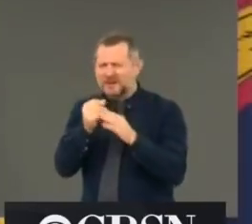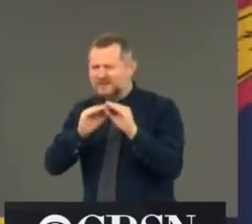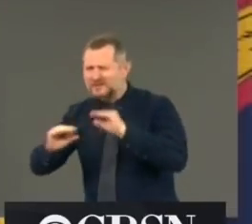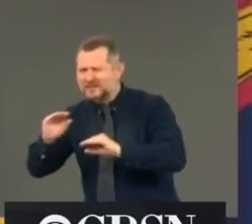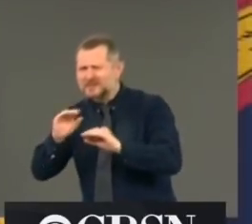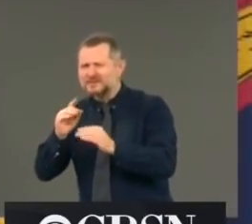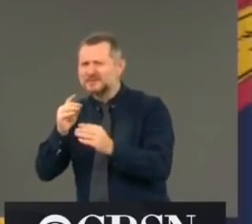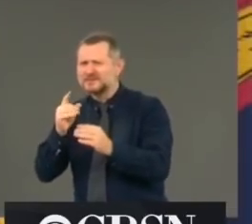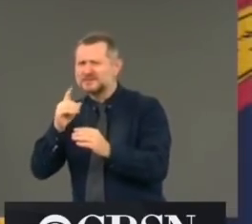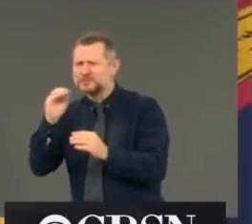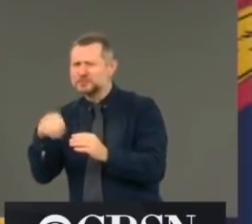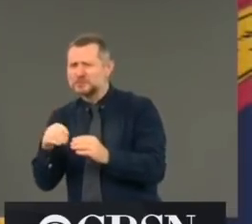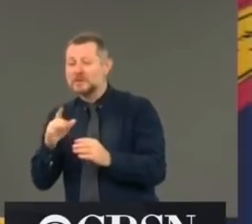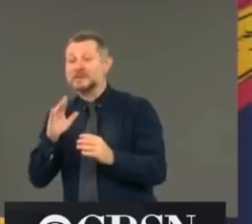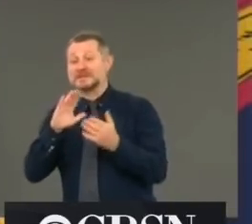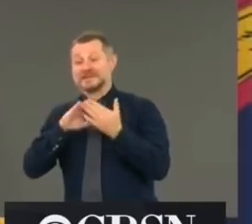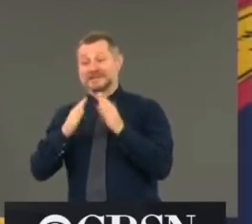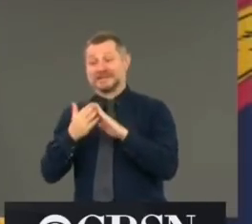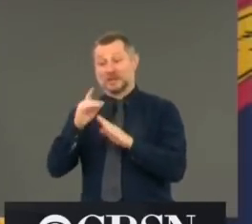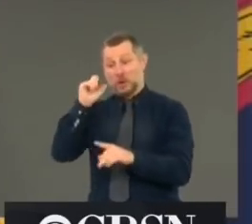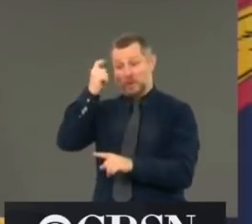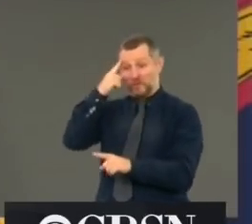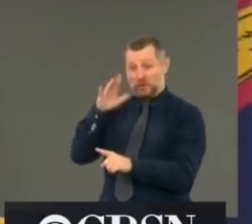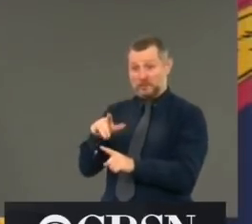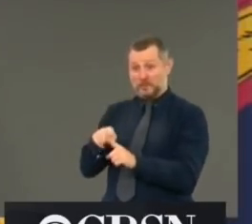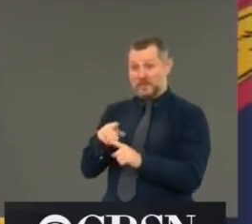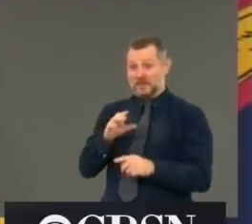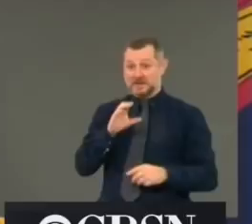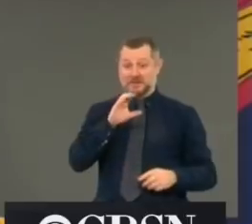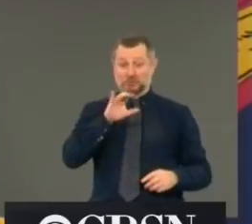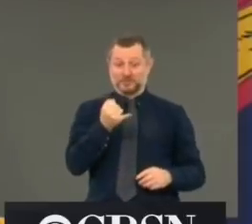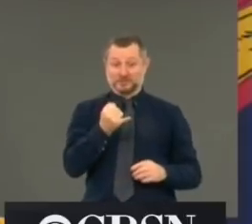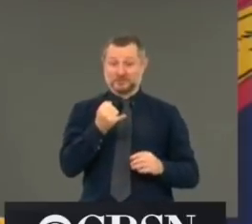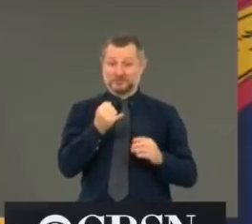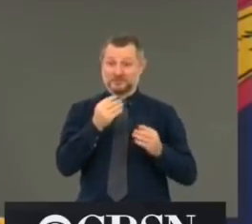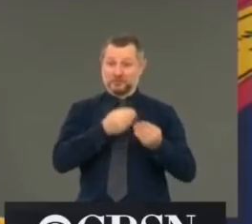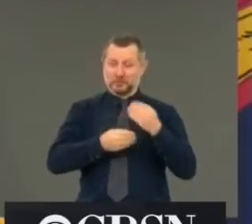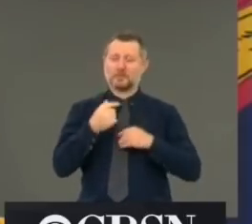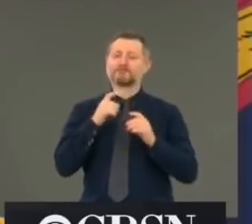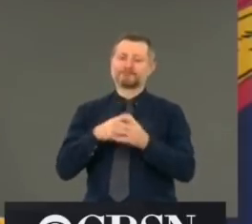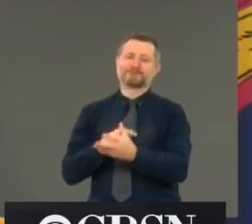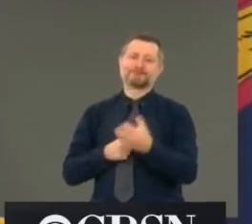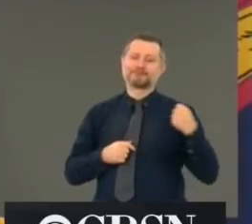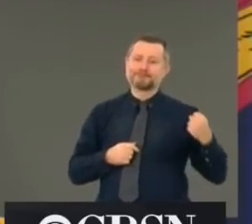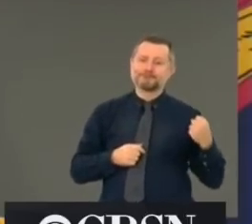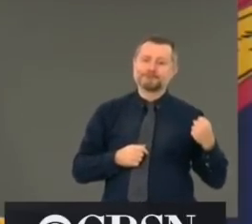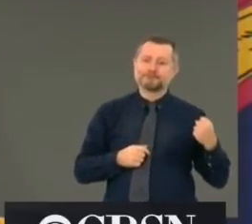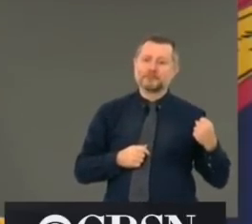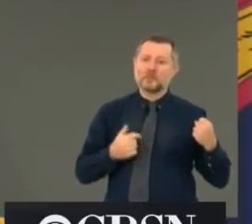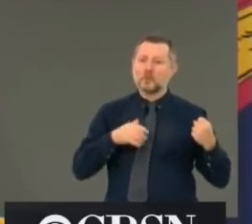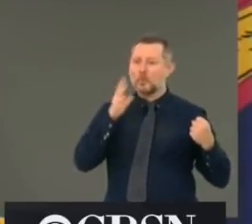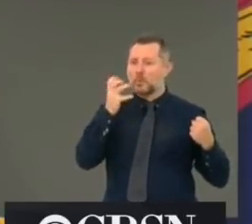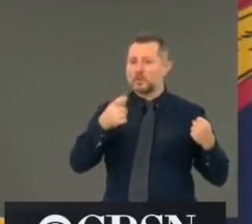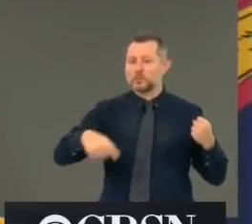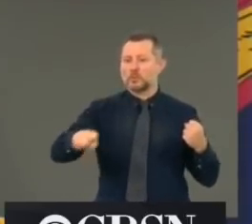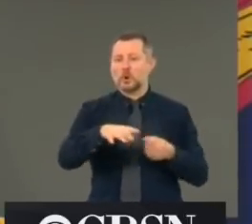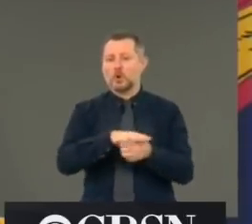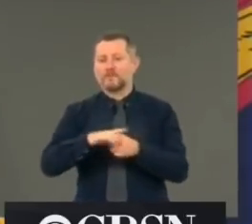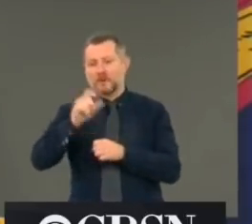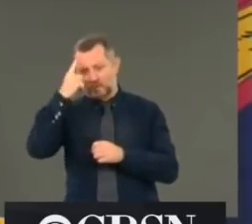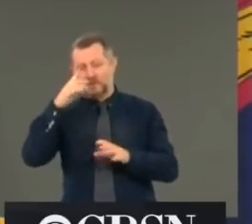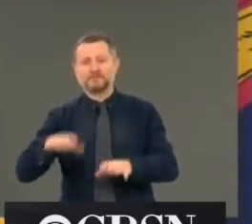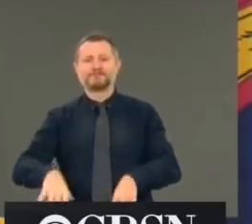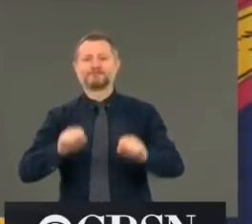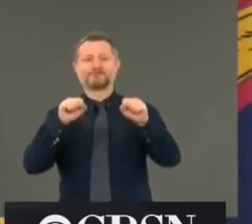governments and criminal justice budgets. We want the local governments to do this.